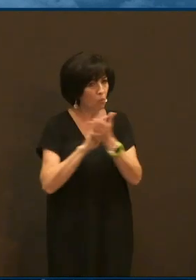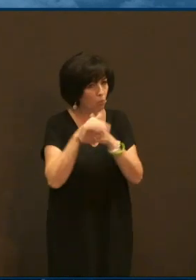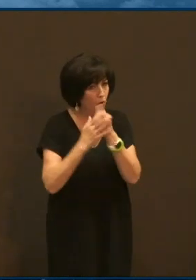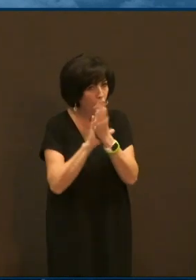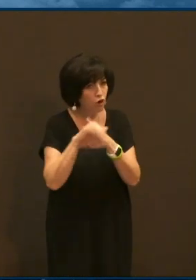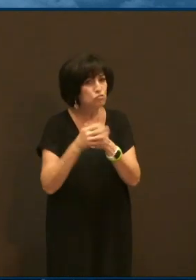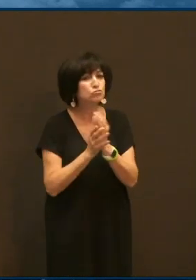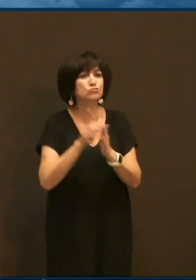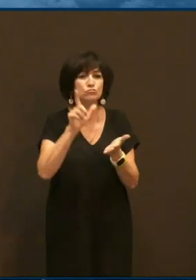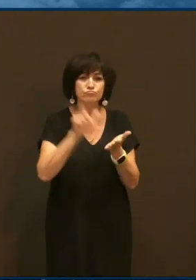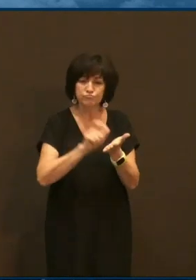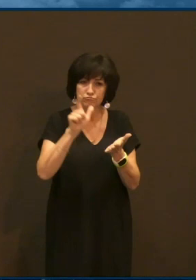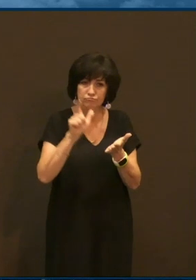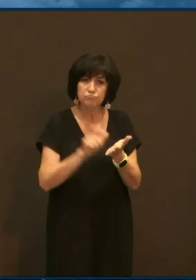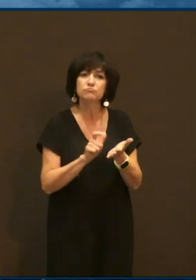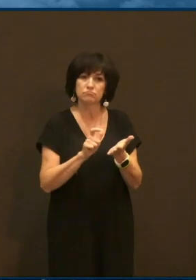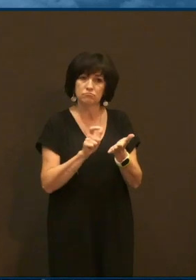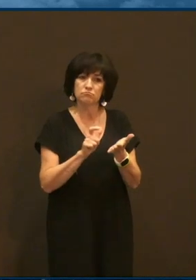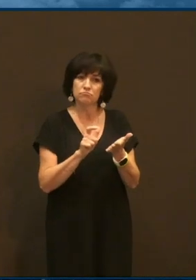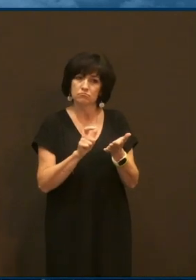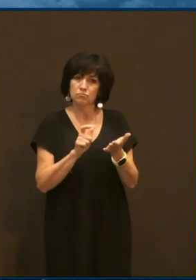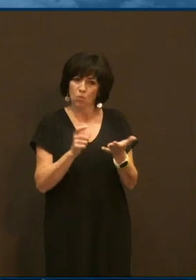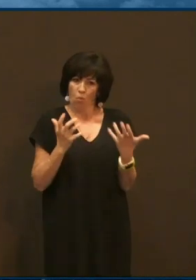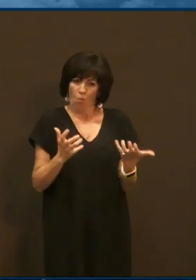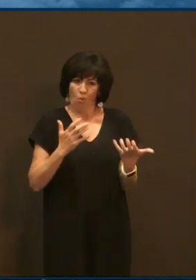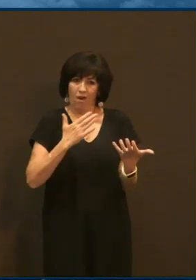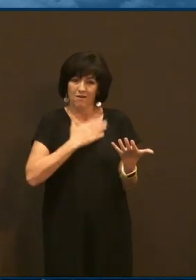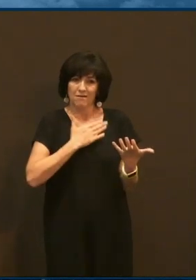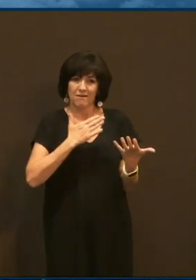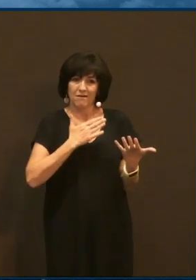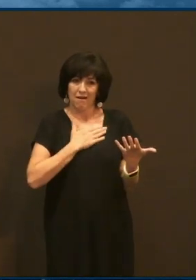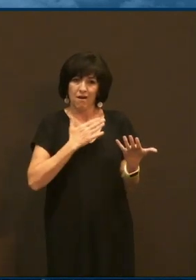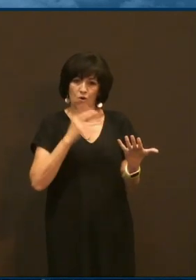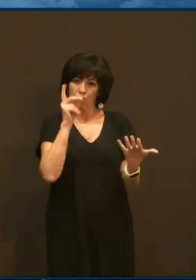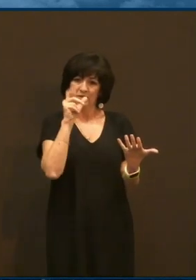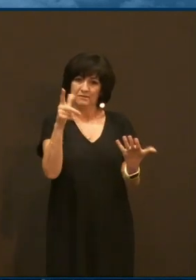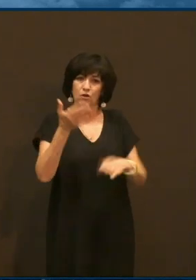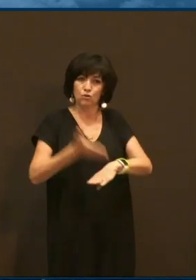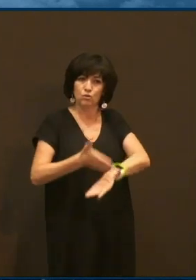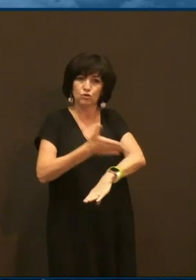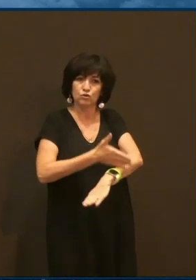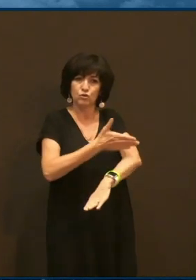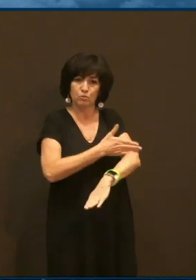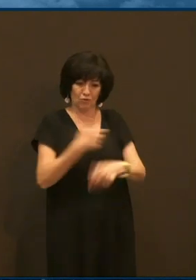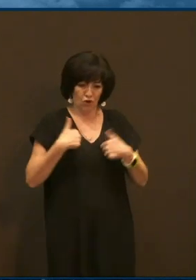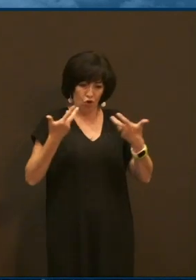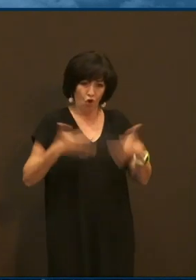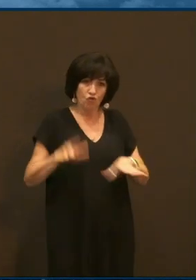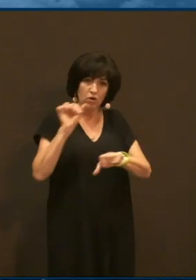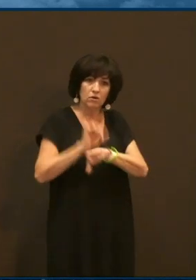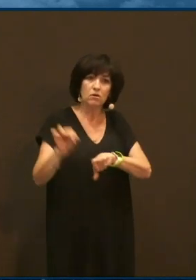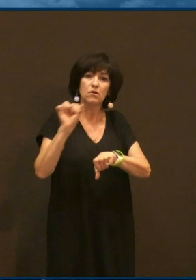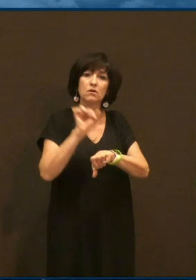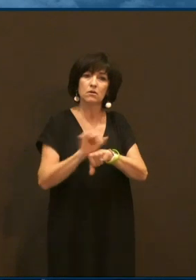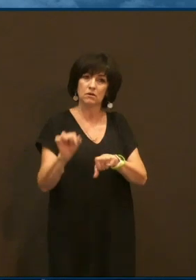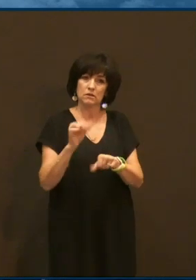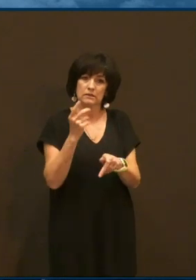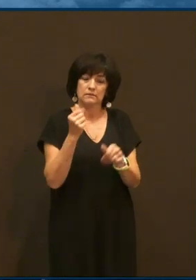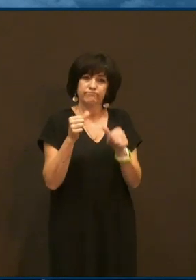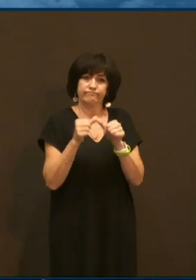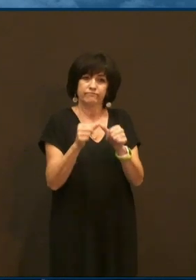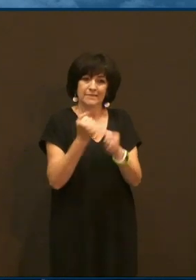us cash in all the investment that's been made in the health of the community over the last 3